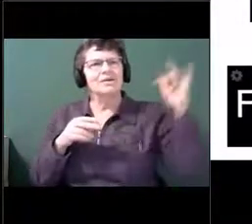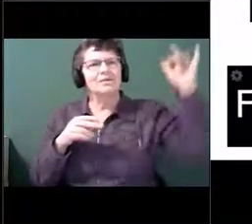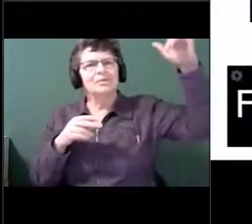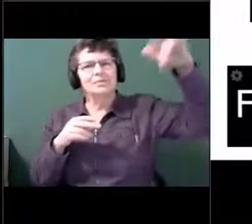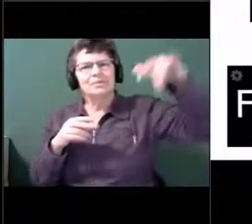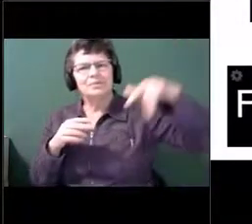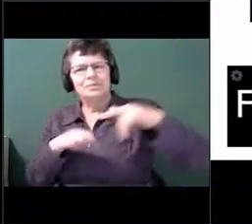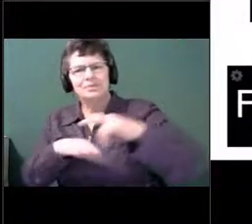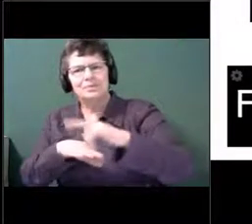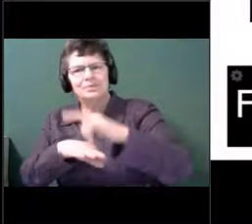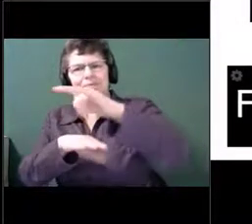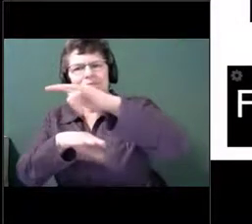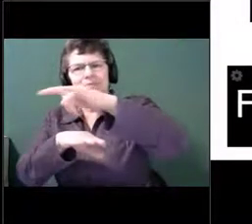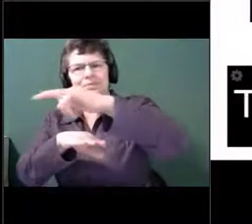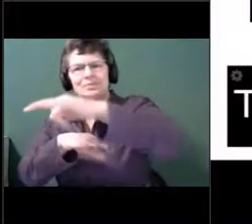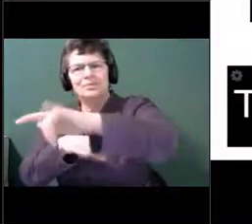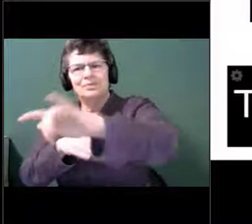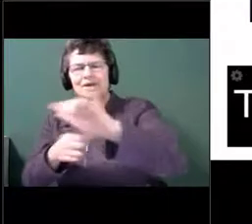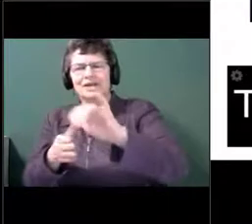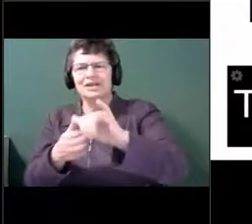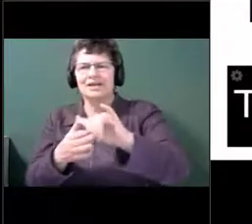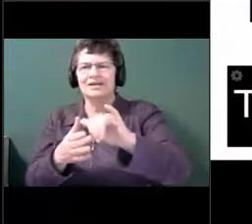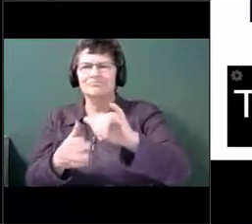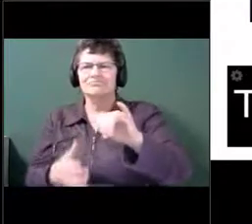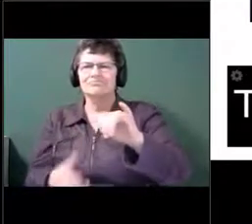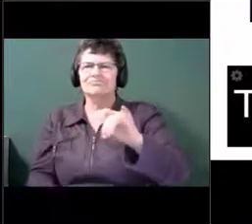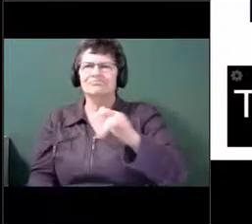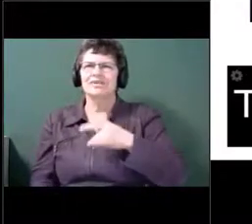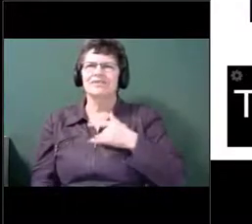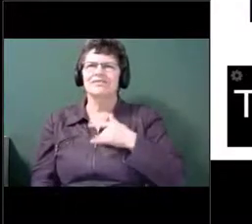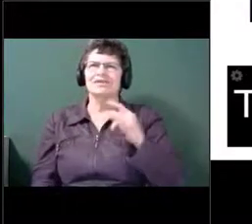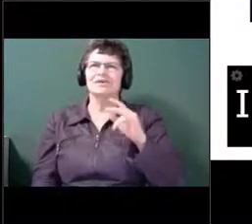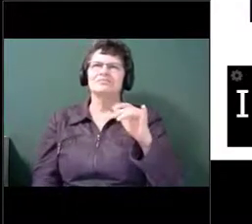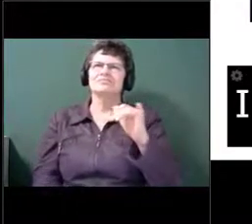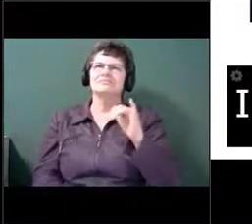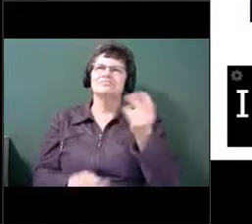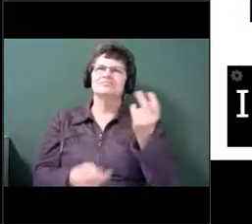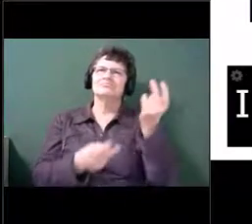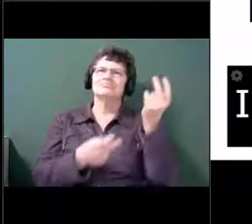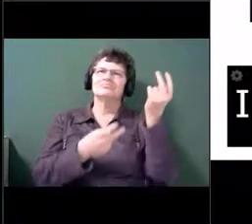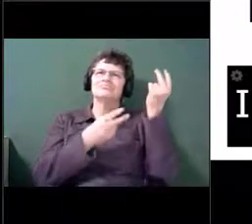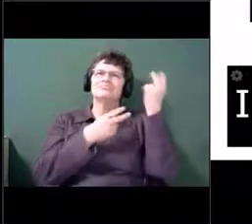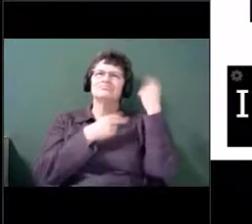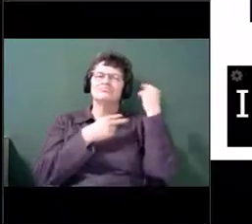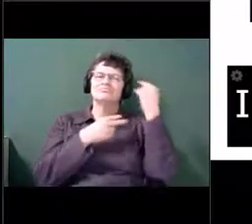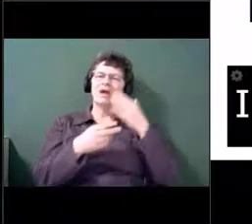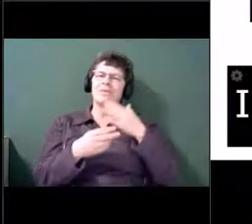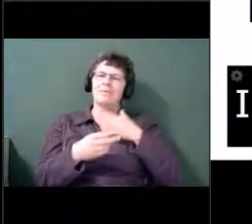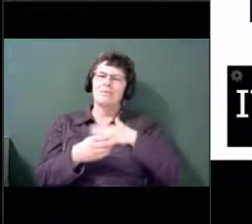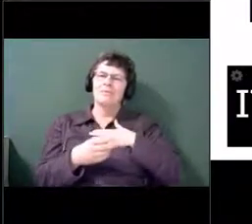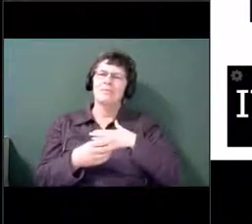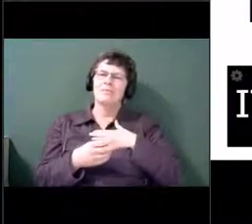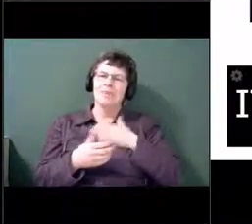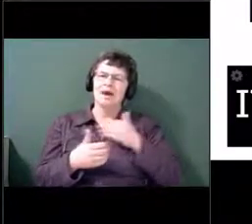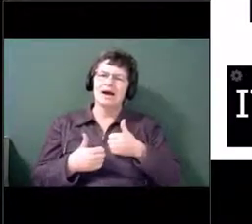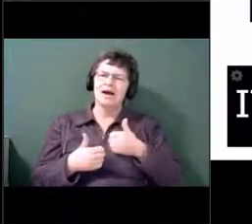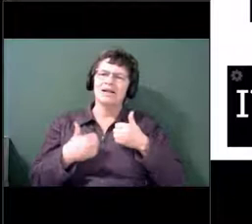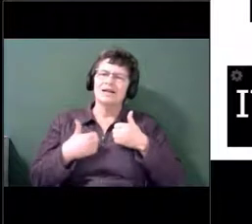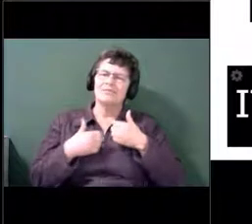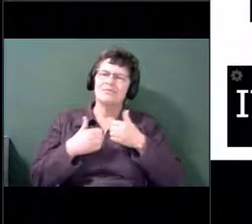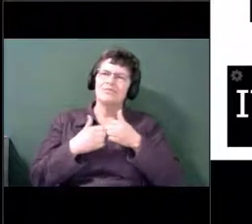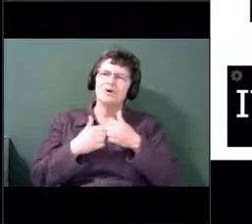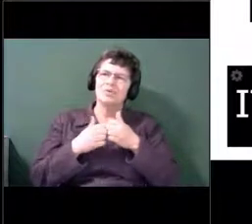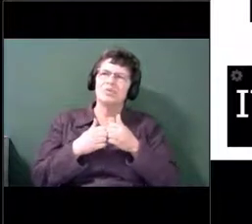like my journey with dementia. Someone else might see a different kind of journey, something difficult they've